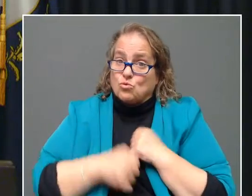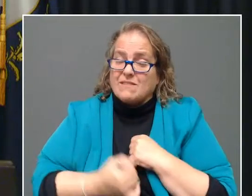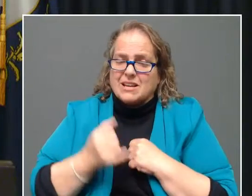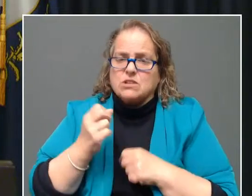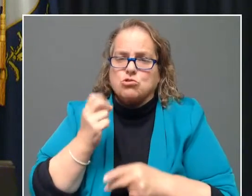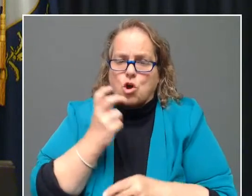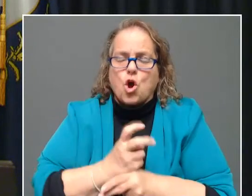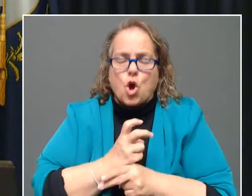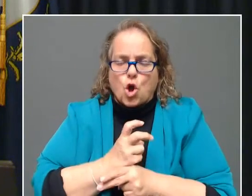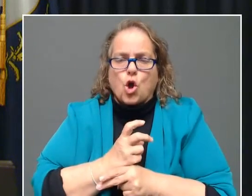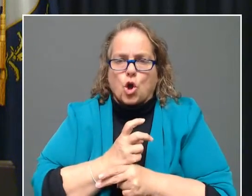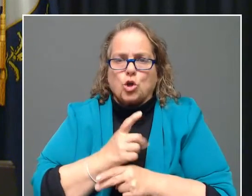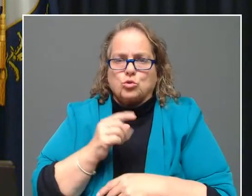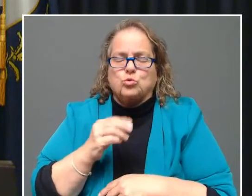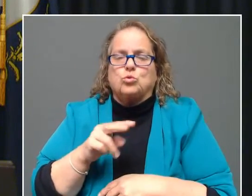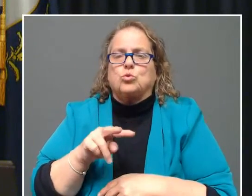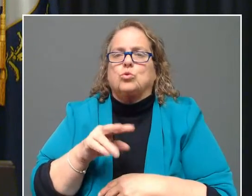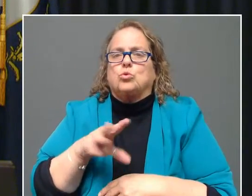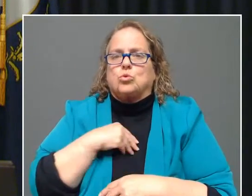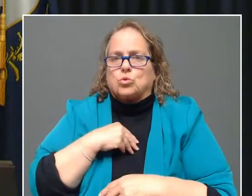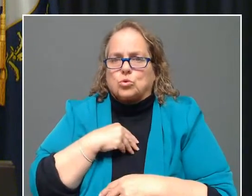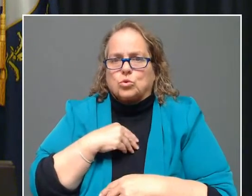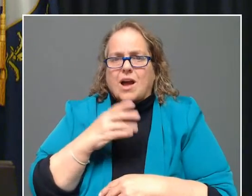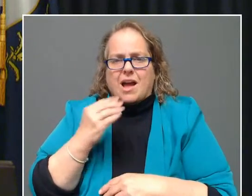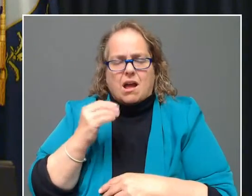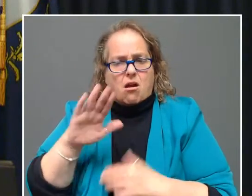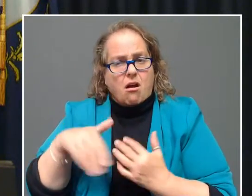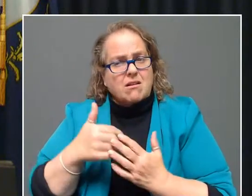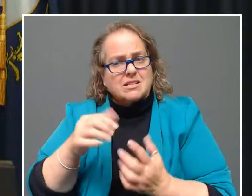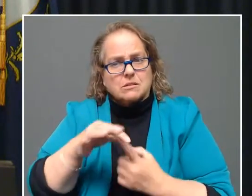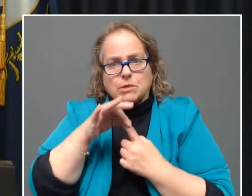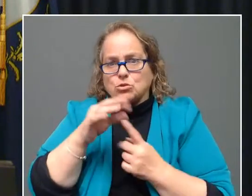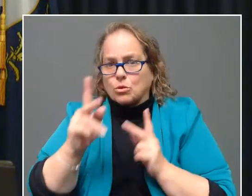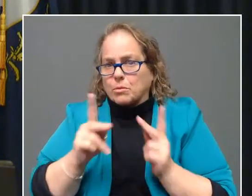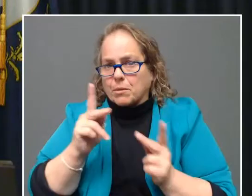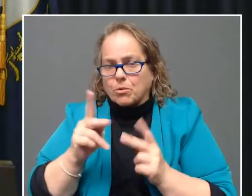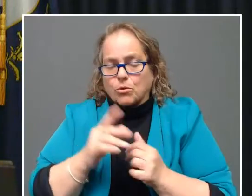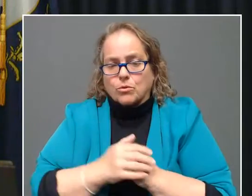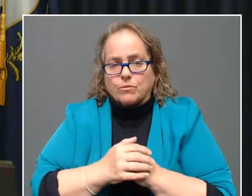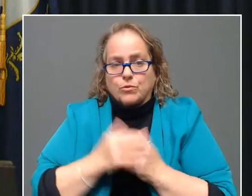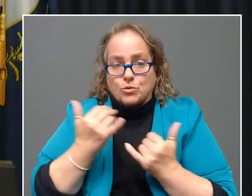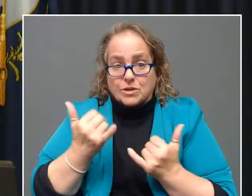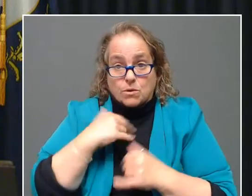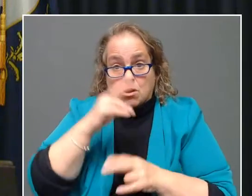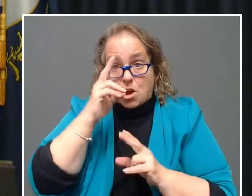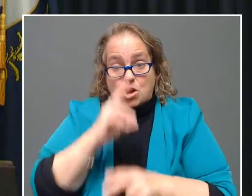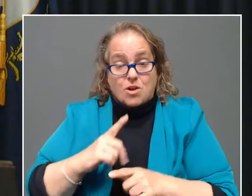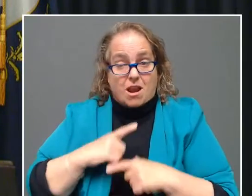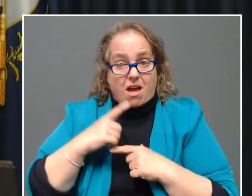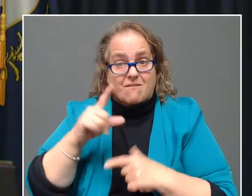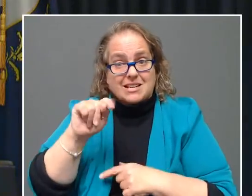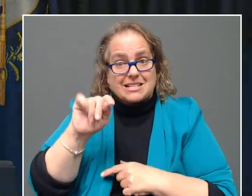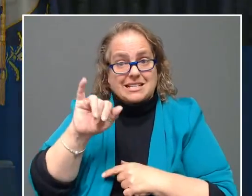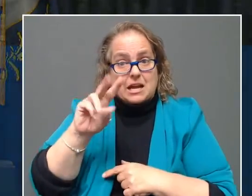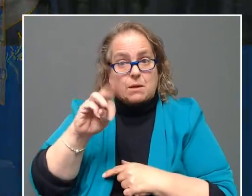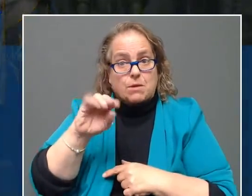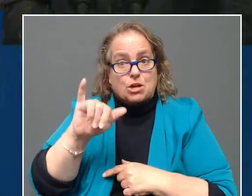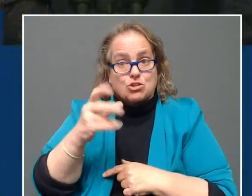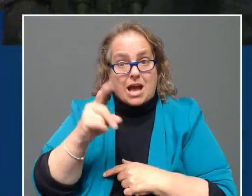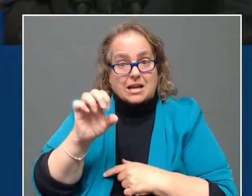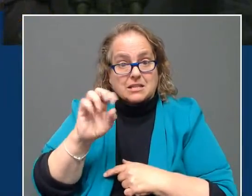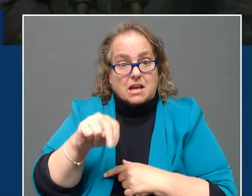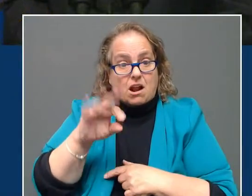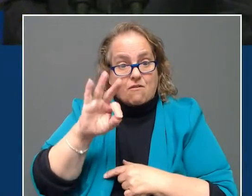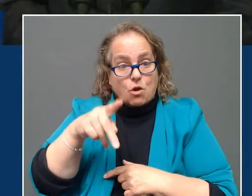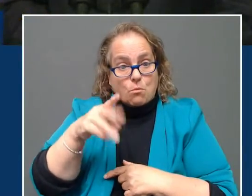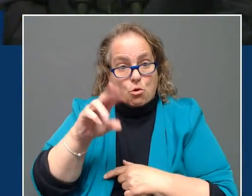take. And they're all special individuals. Today, we're honoring the life of Tim Jackson of Prospect, who passed away